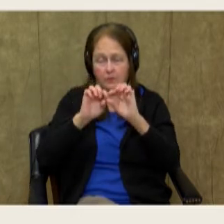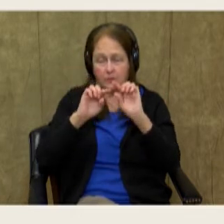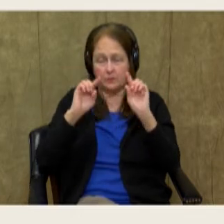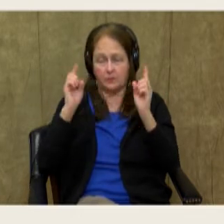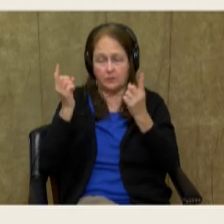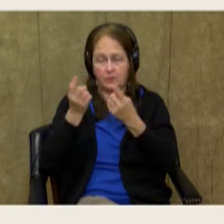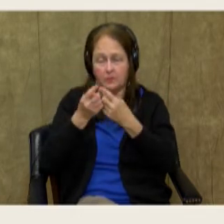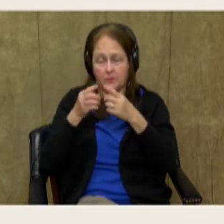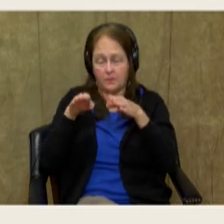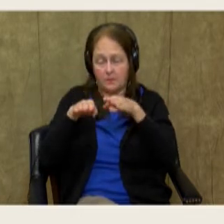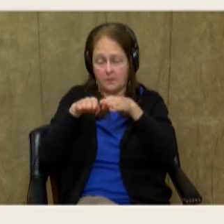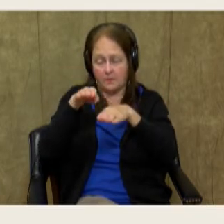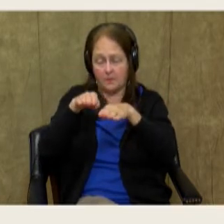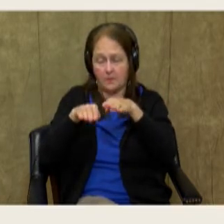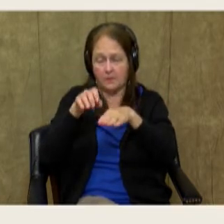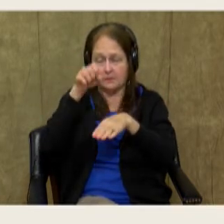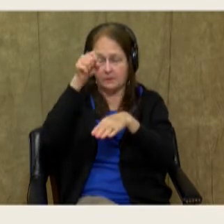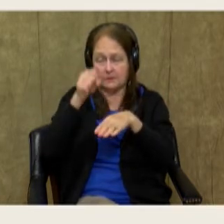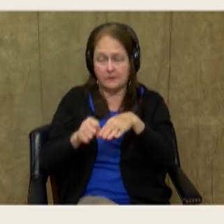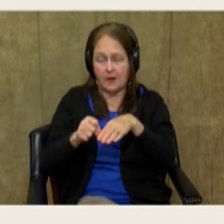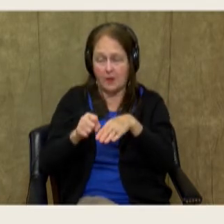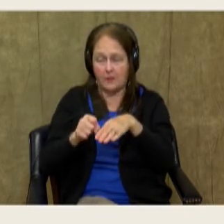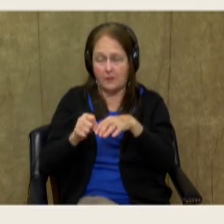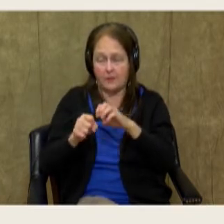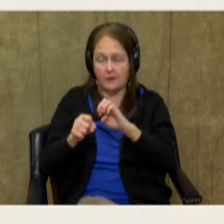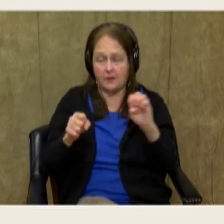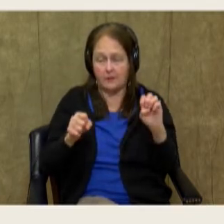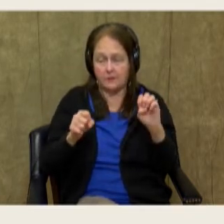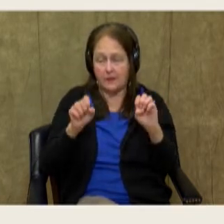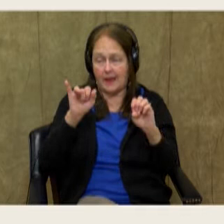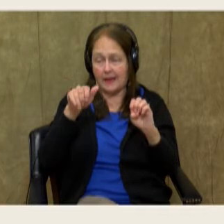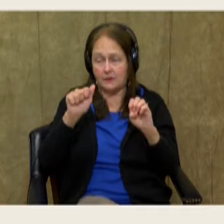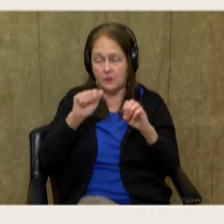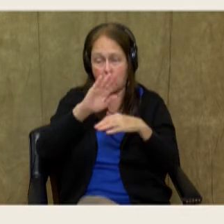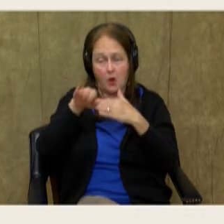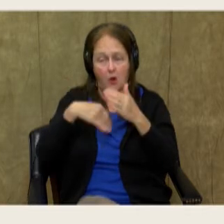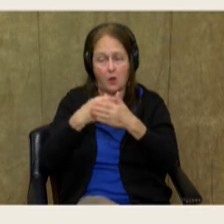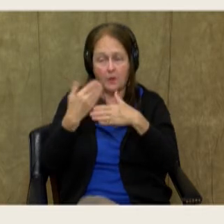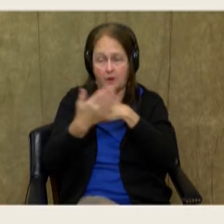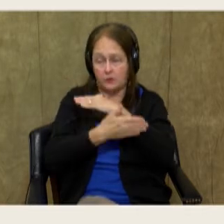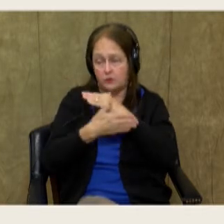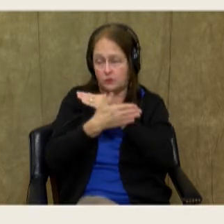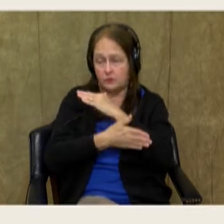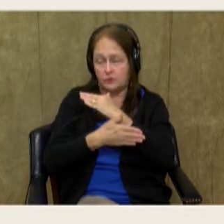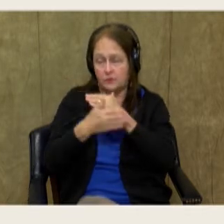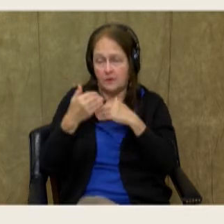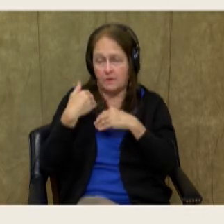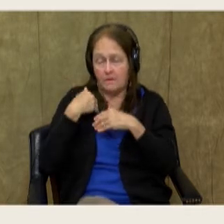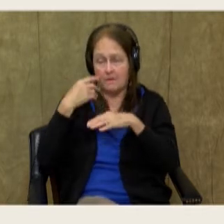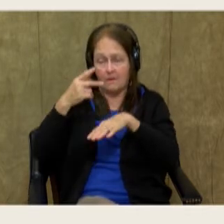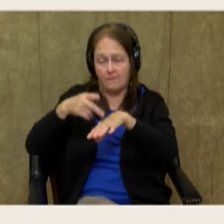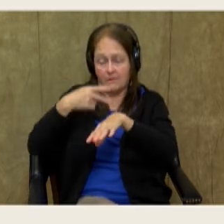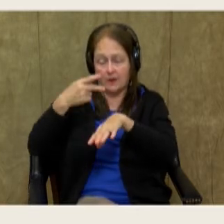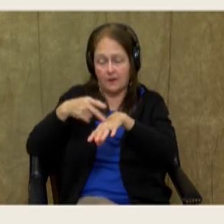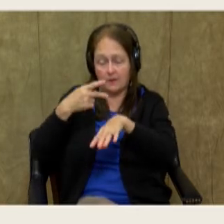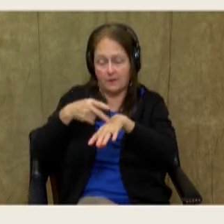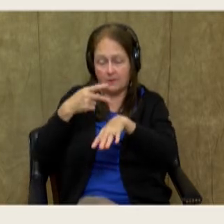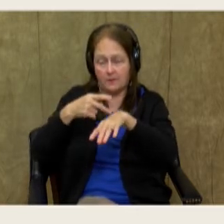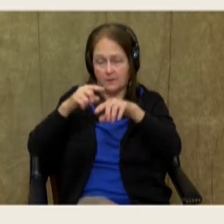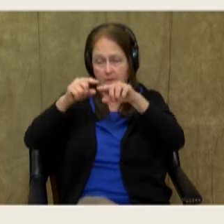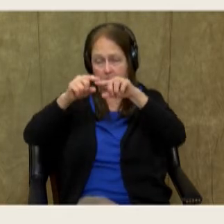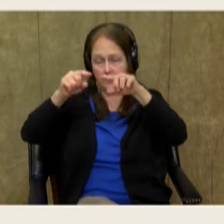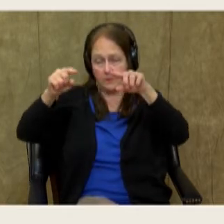the mainland of Southeast Asia and almost all of the countries. We've got the Philippine plate that runs along